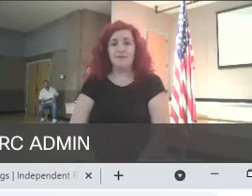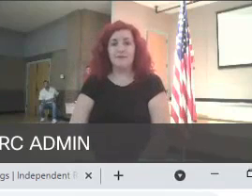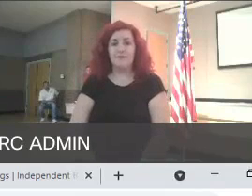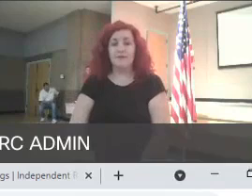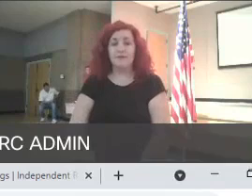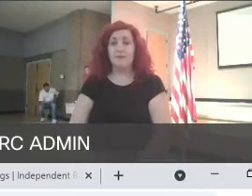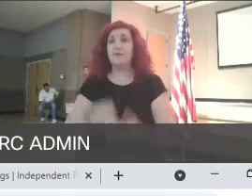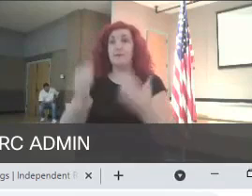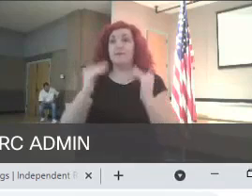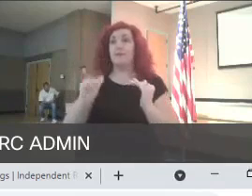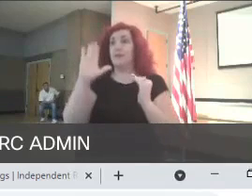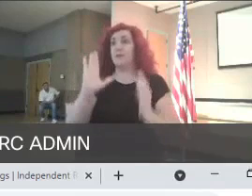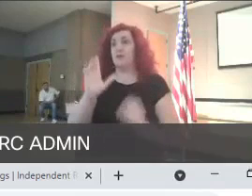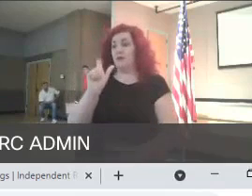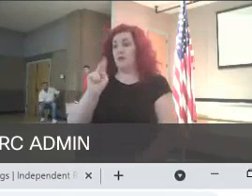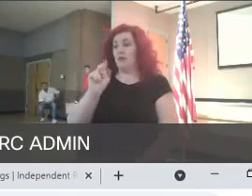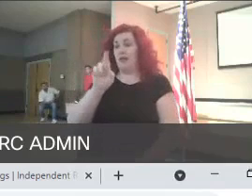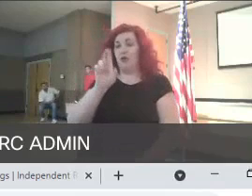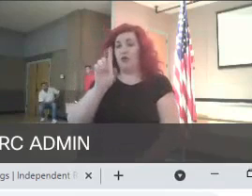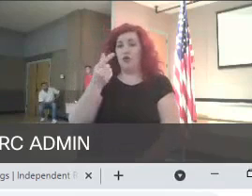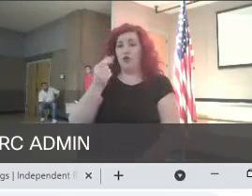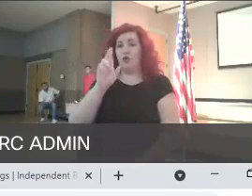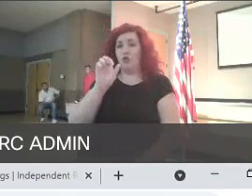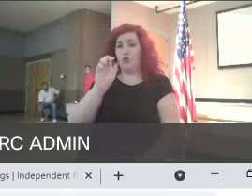The next speaker is Leonard Gorman.